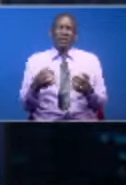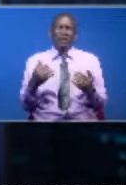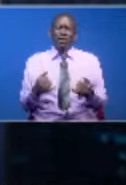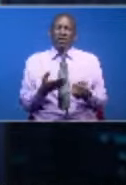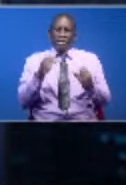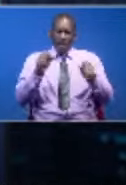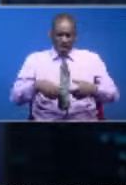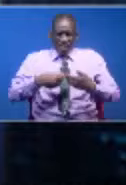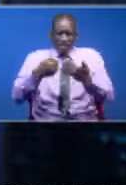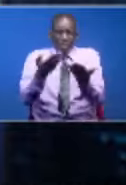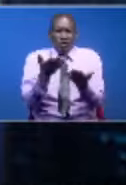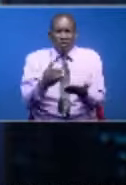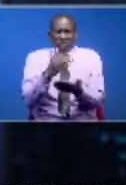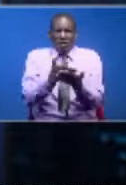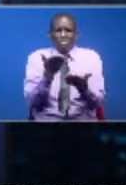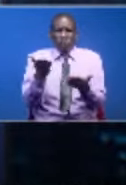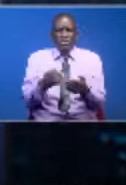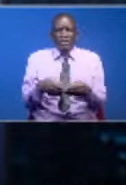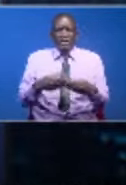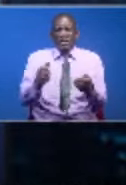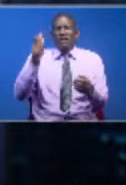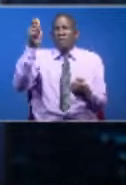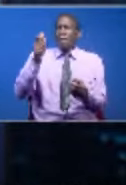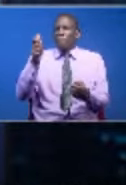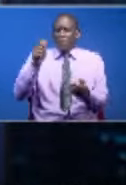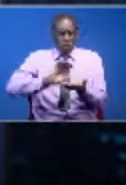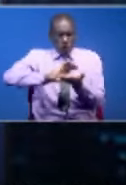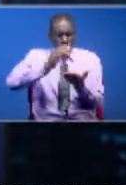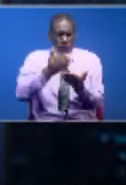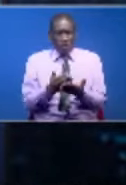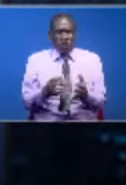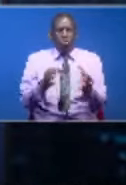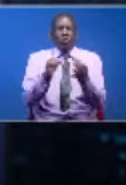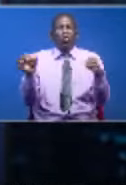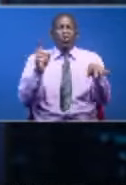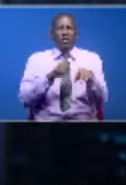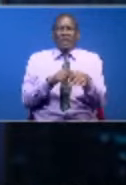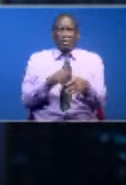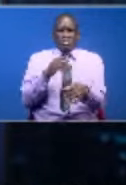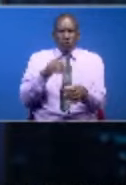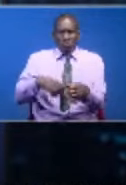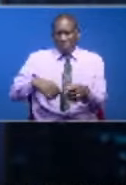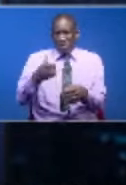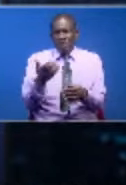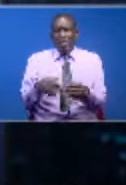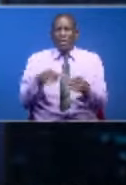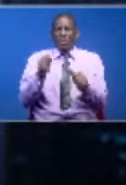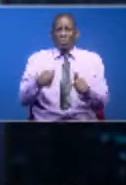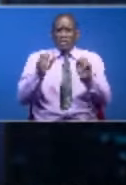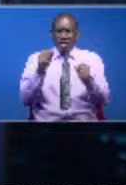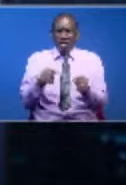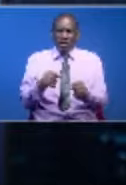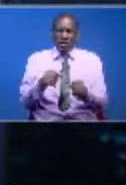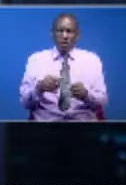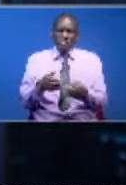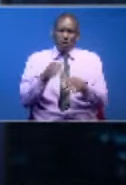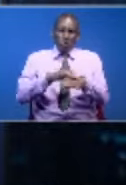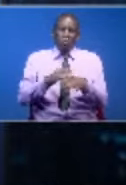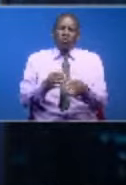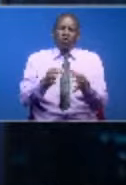provide, some of these are pension funds with long-term liabilities, yeah, and that can match long-term needs